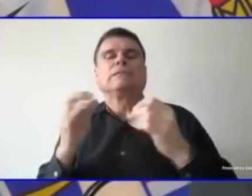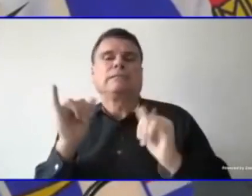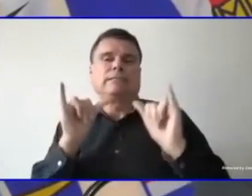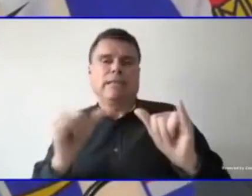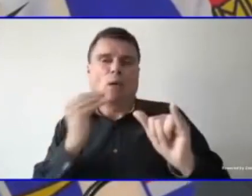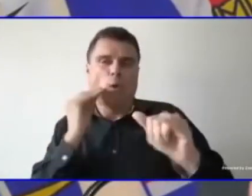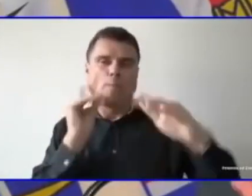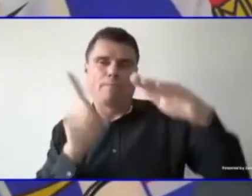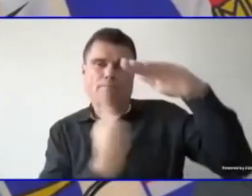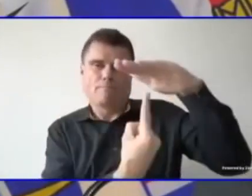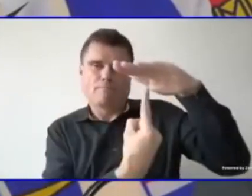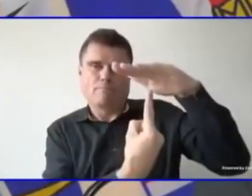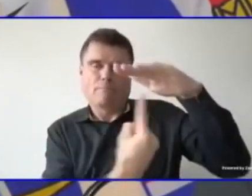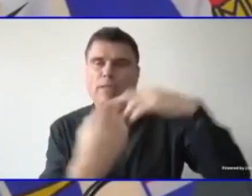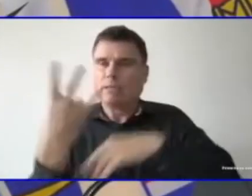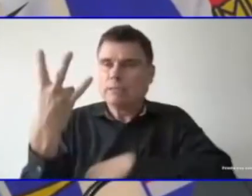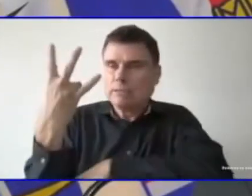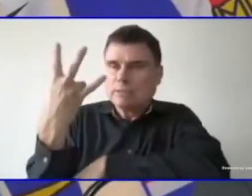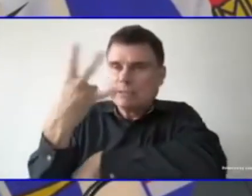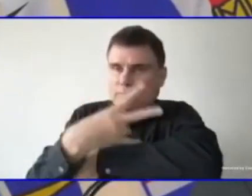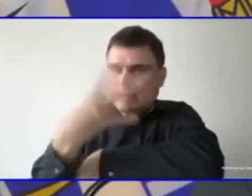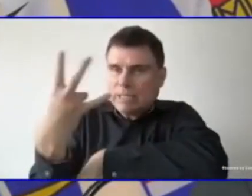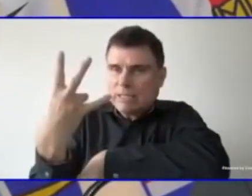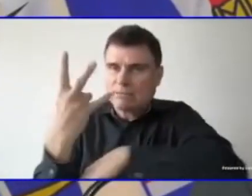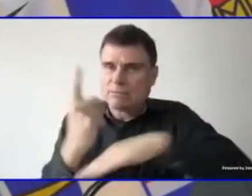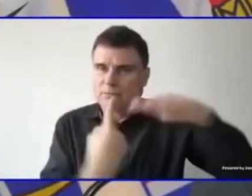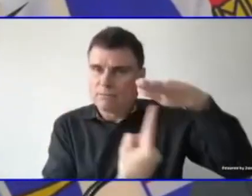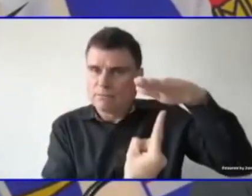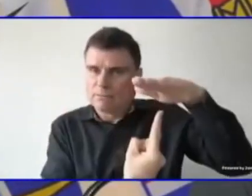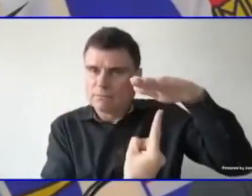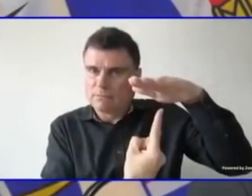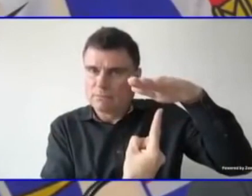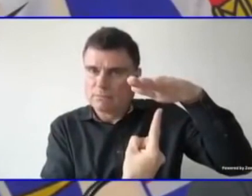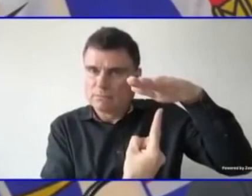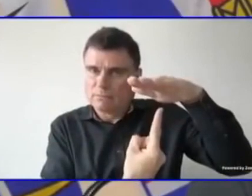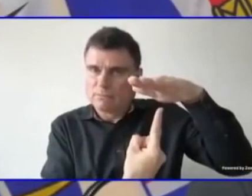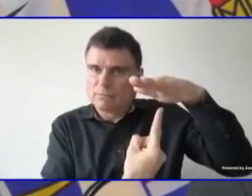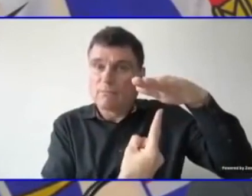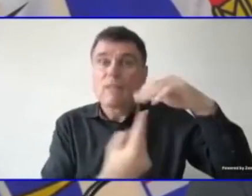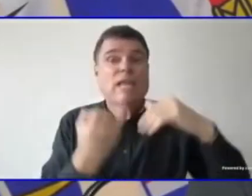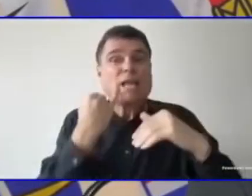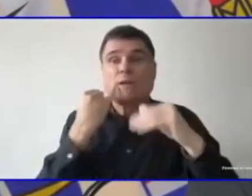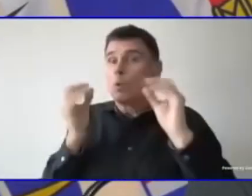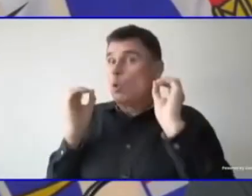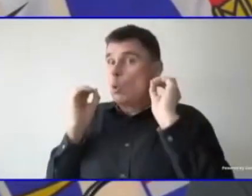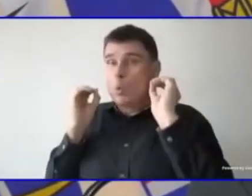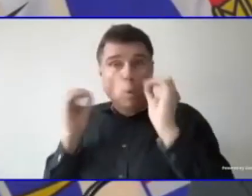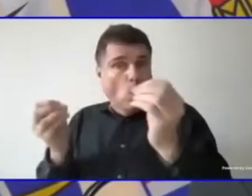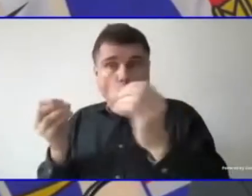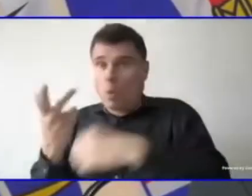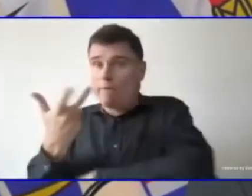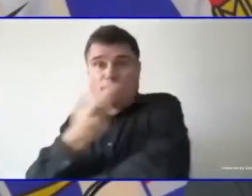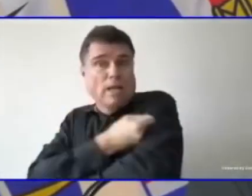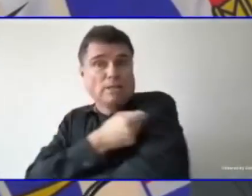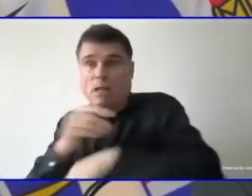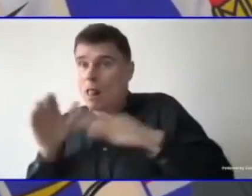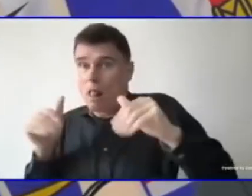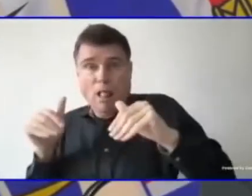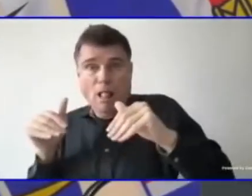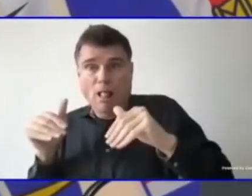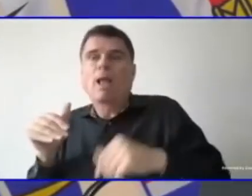vaccinated and don't have other underlying risk factors, you must isolate for 10 days. And this is because we know